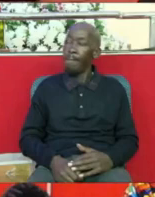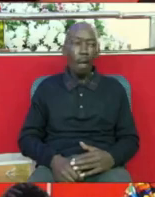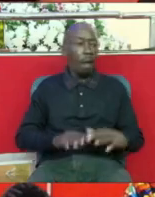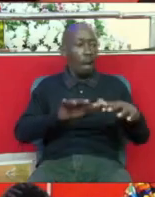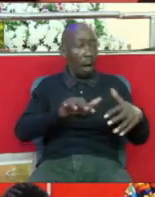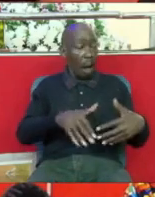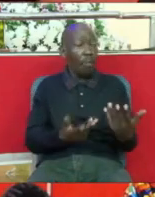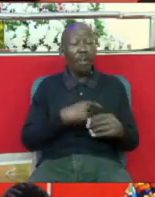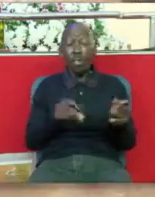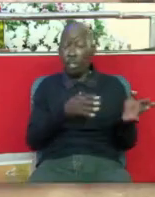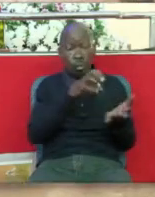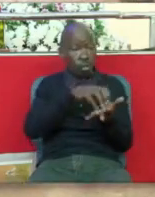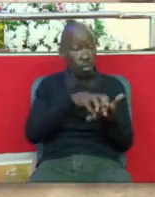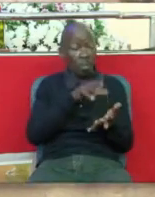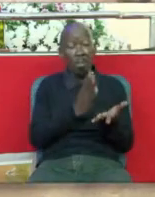however the situation might be,